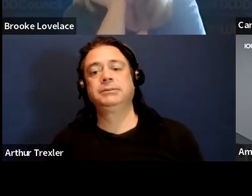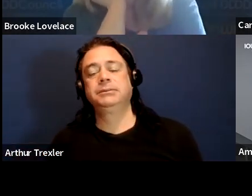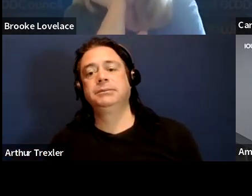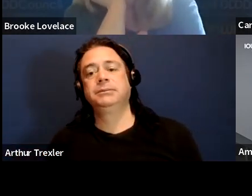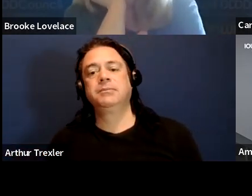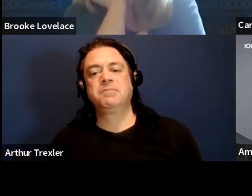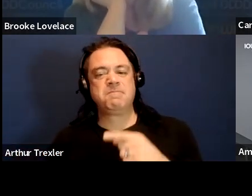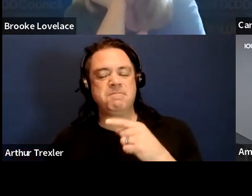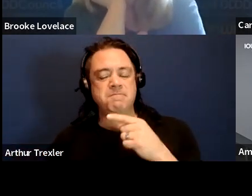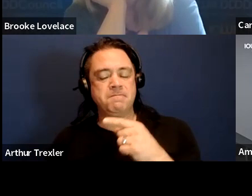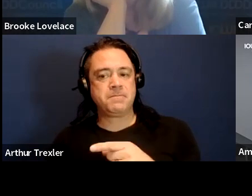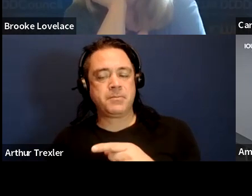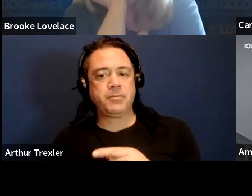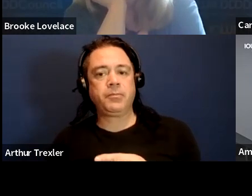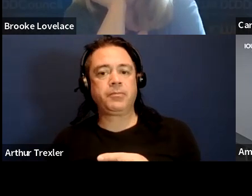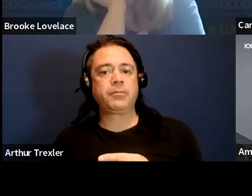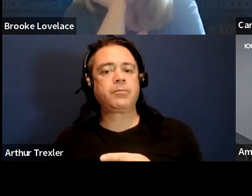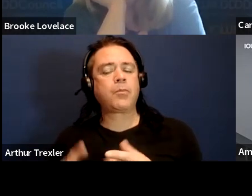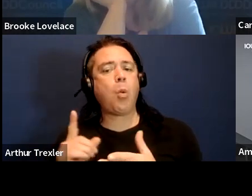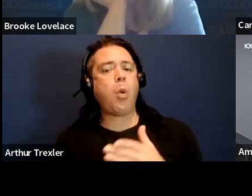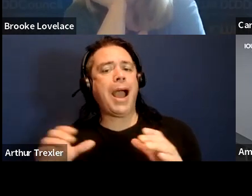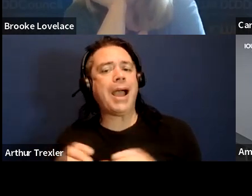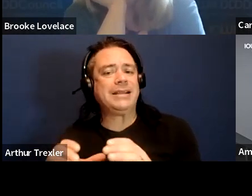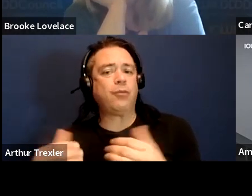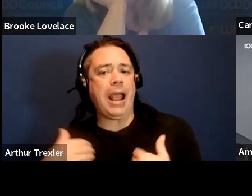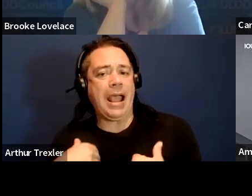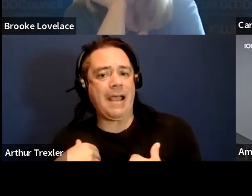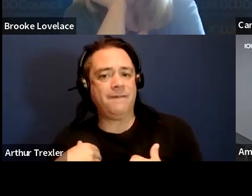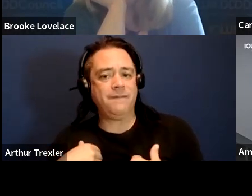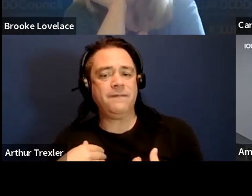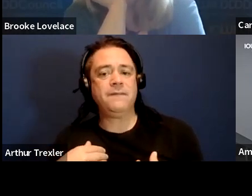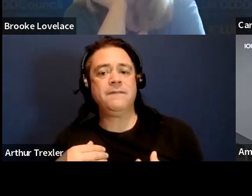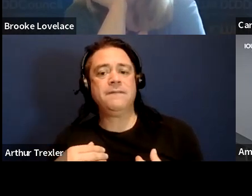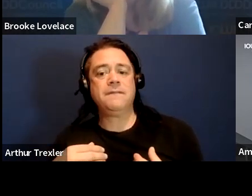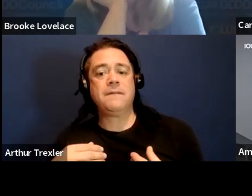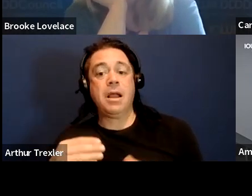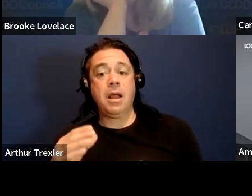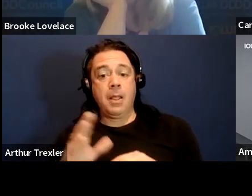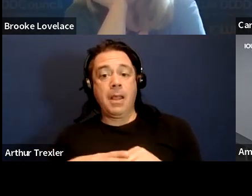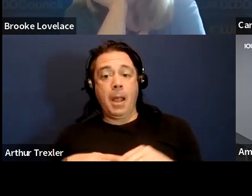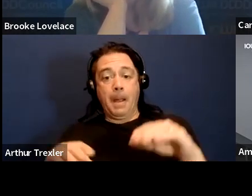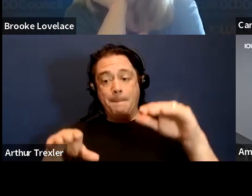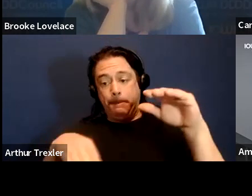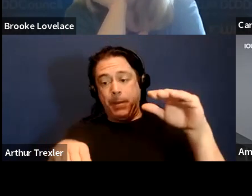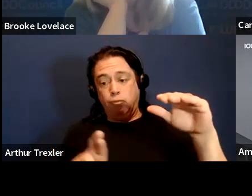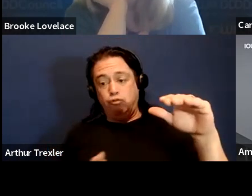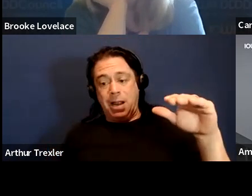we'll dig into the activities that we have in the bottom right of the screen shown.